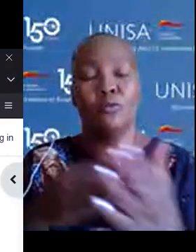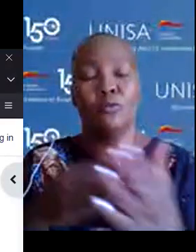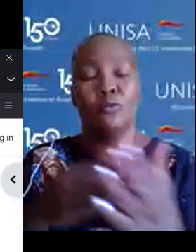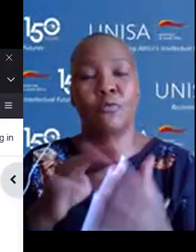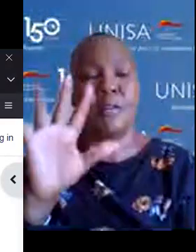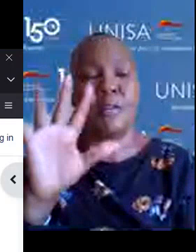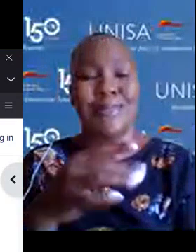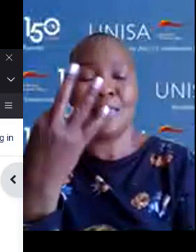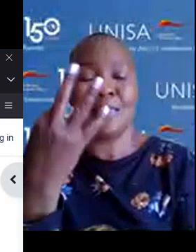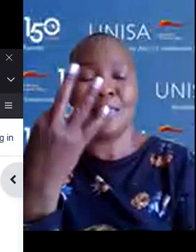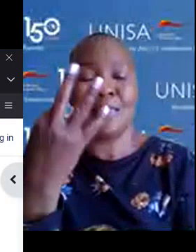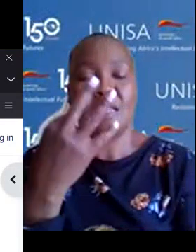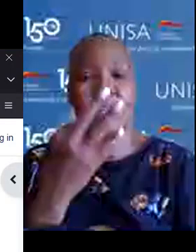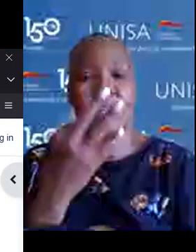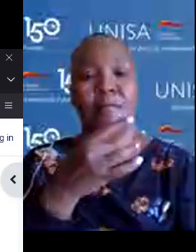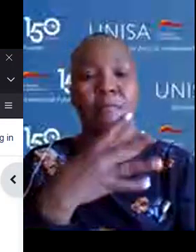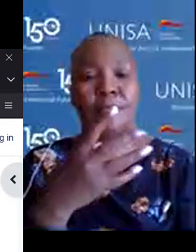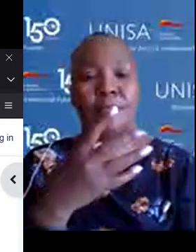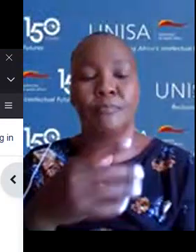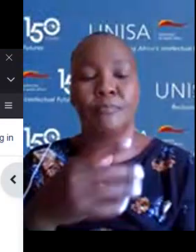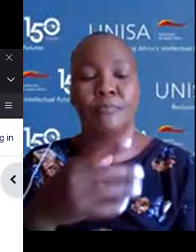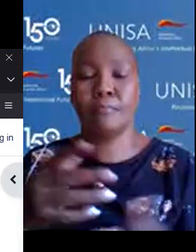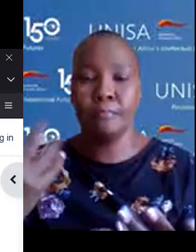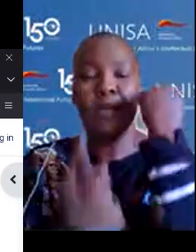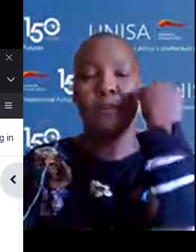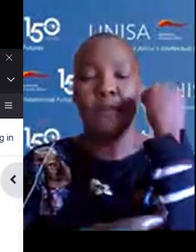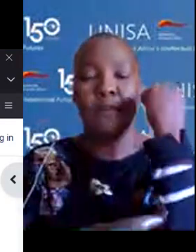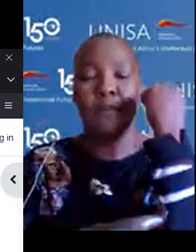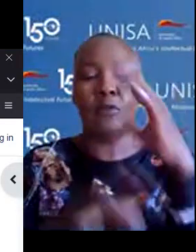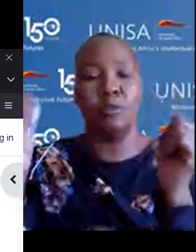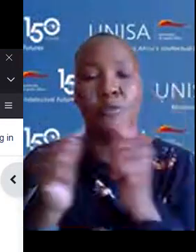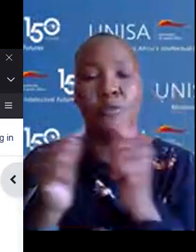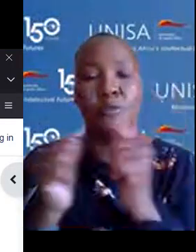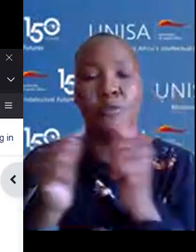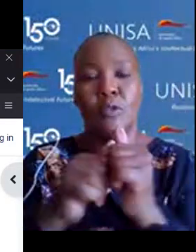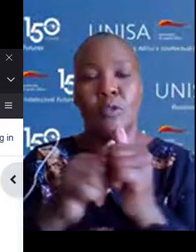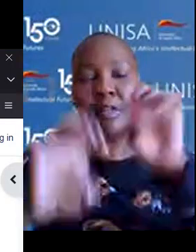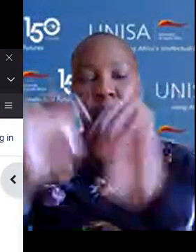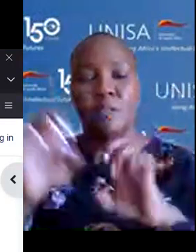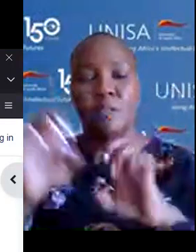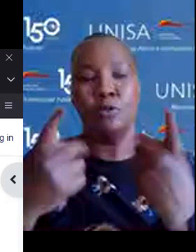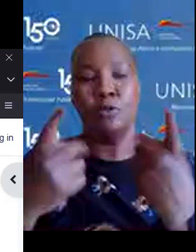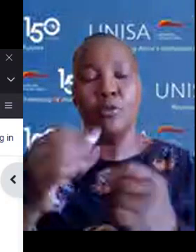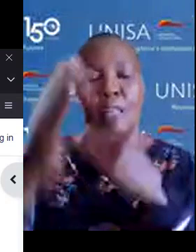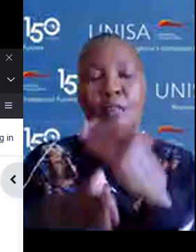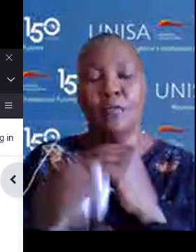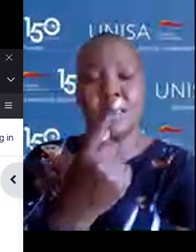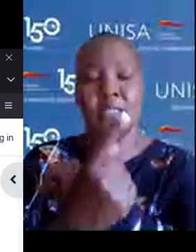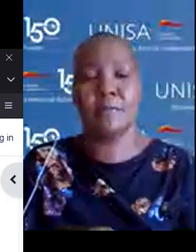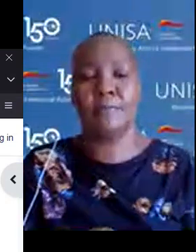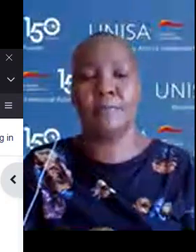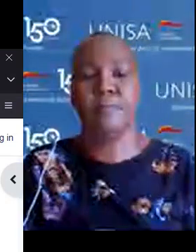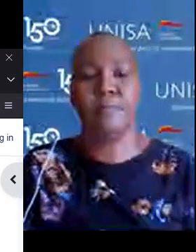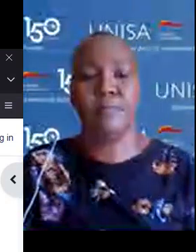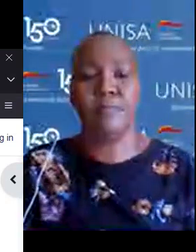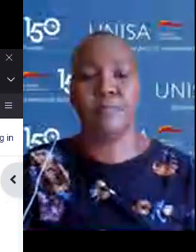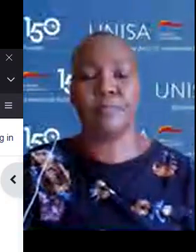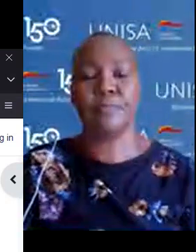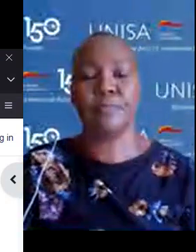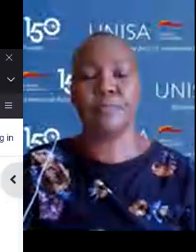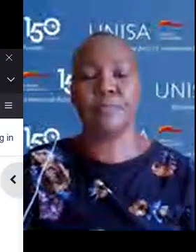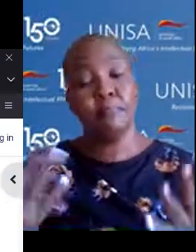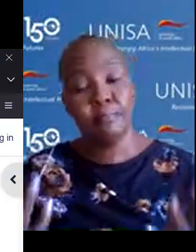Saturdays. And then the last one is the workshop evaluation that we will do at the end of the session. Now,